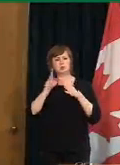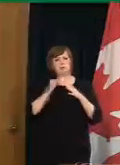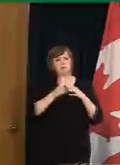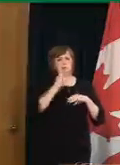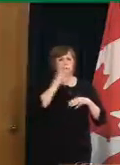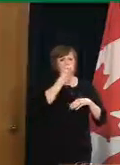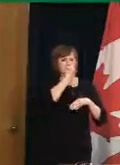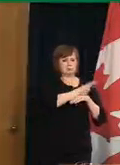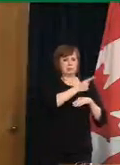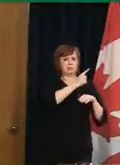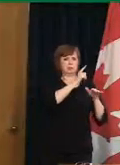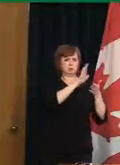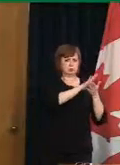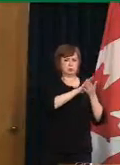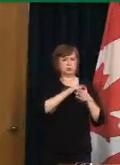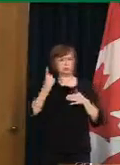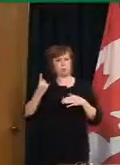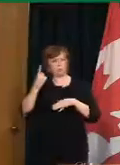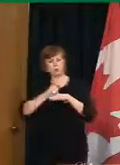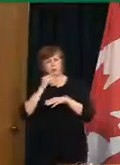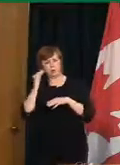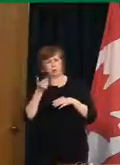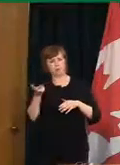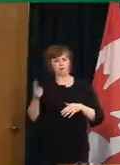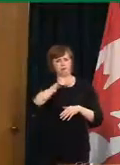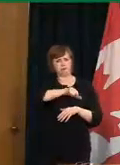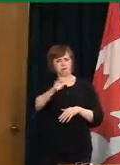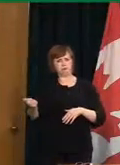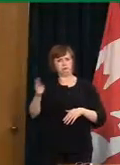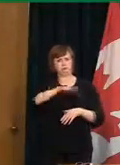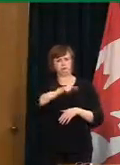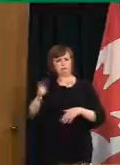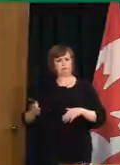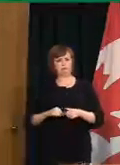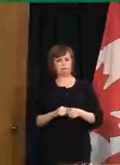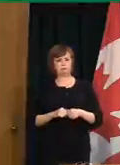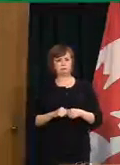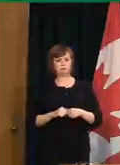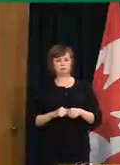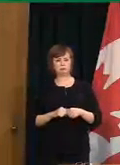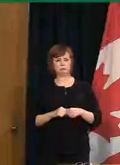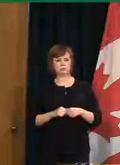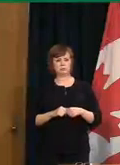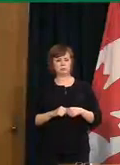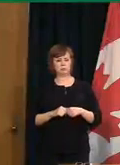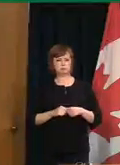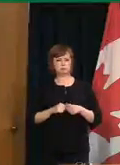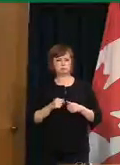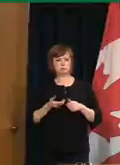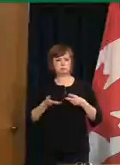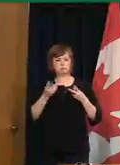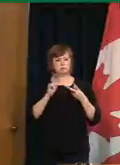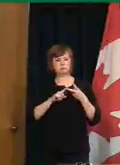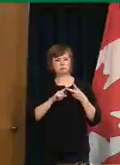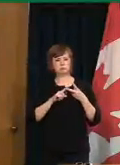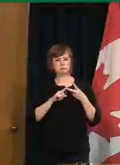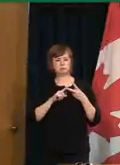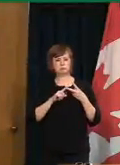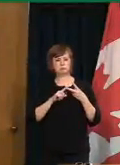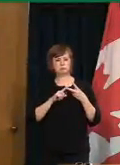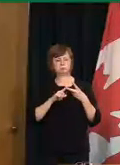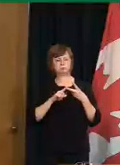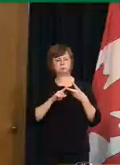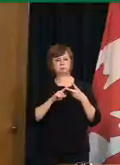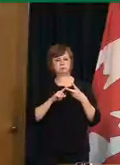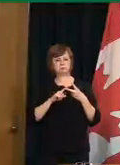that we're seeing in the larger centers, for the larger schools, for a continued time? Can you offer some guidance, and